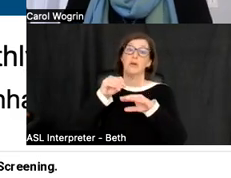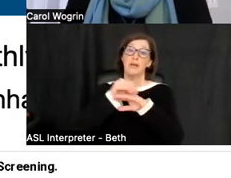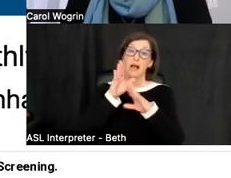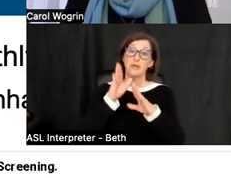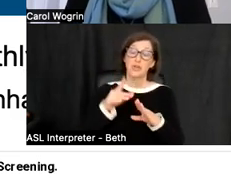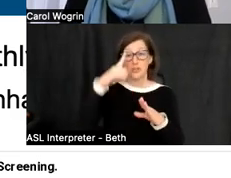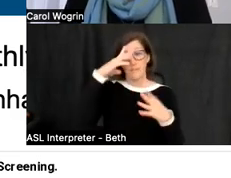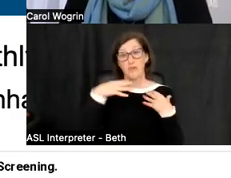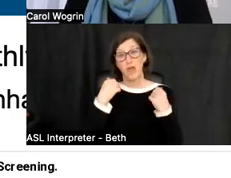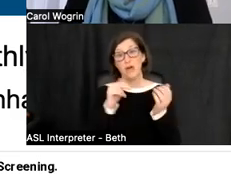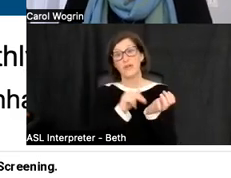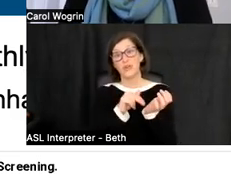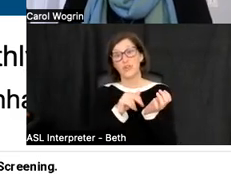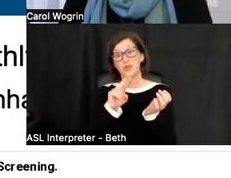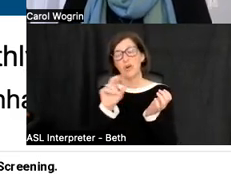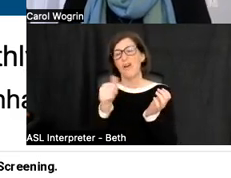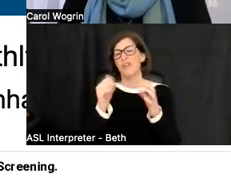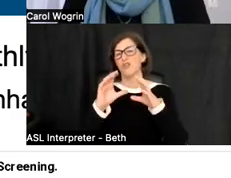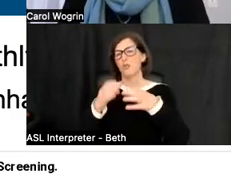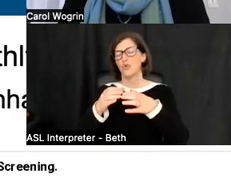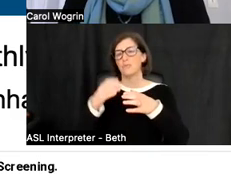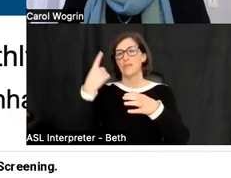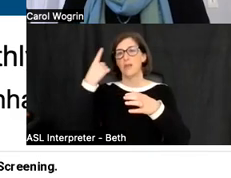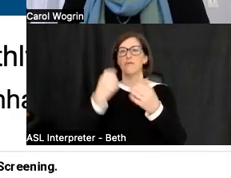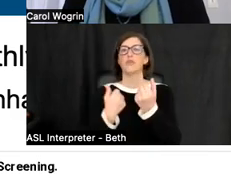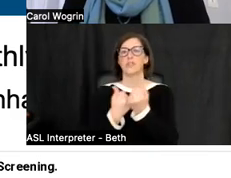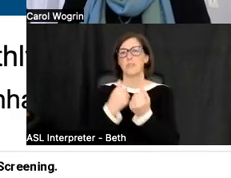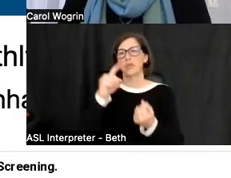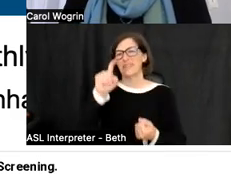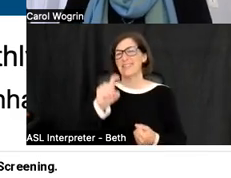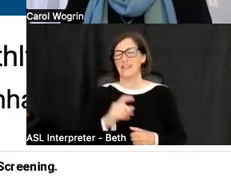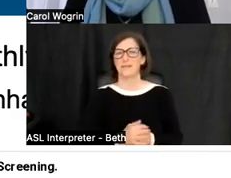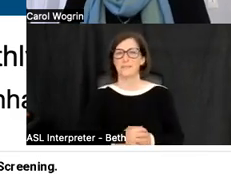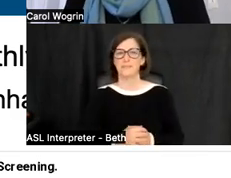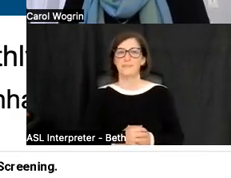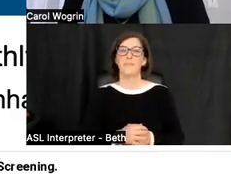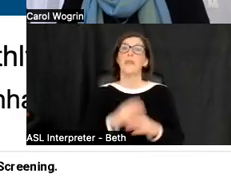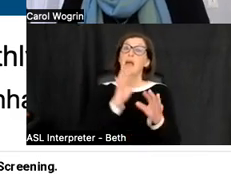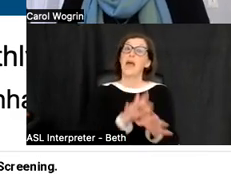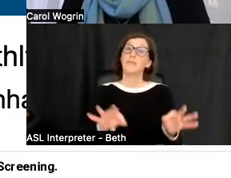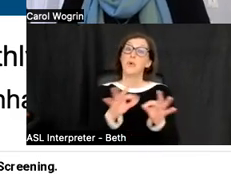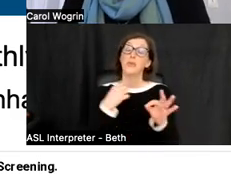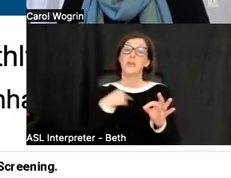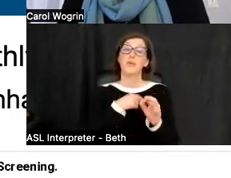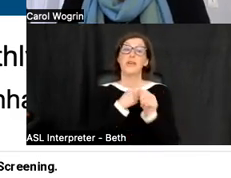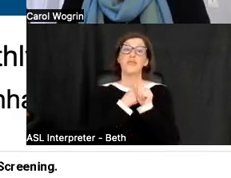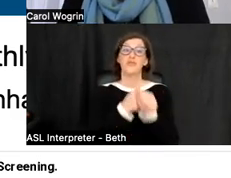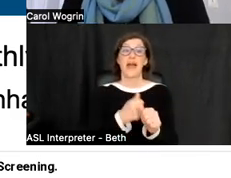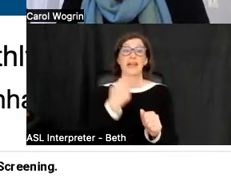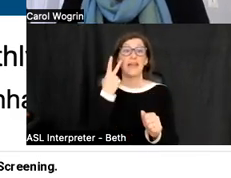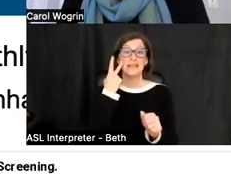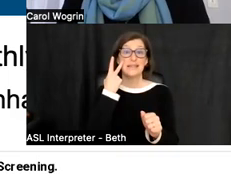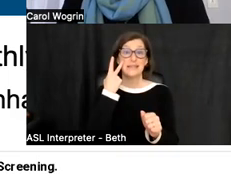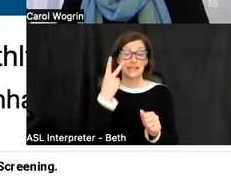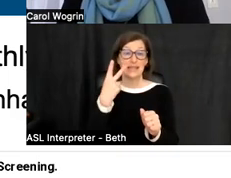health nurses, or to other cohorts for the support that they needed. And then importantly, we track and we see that at the end of